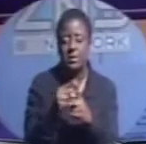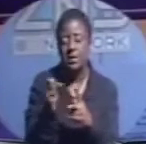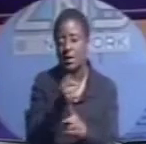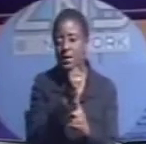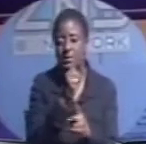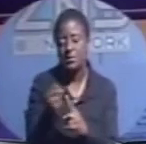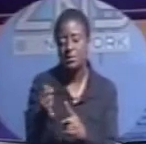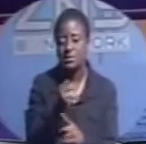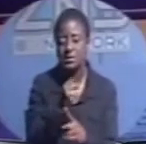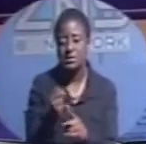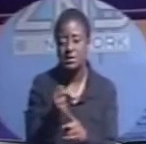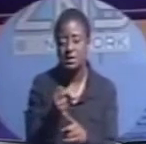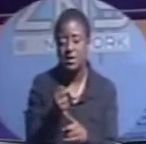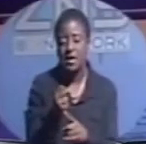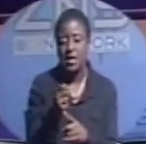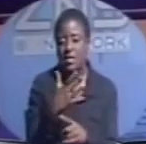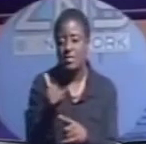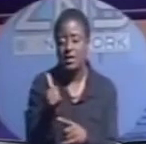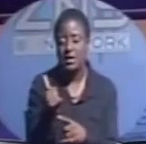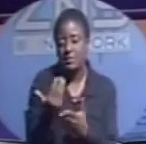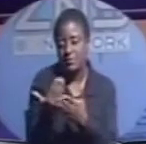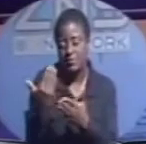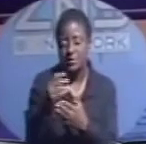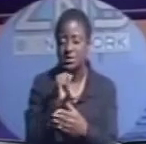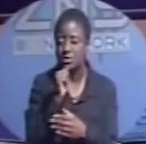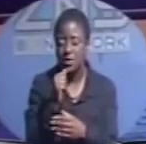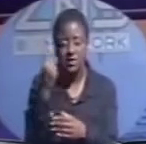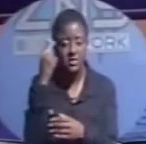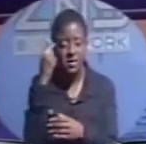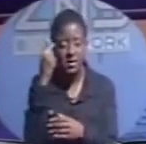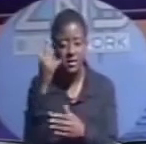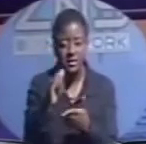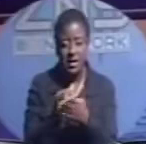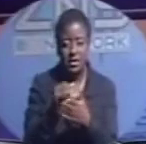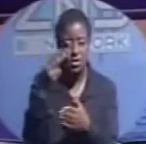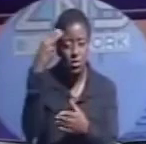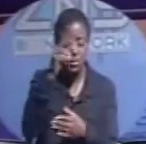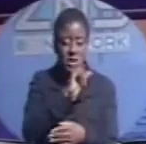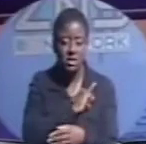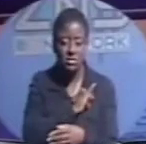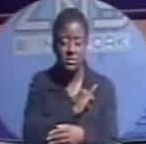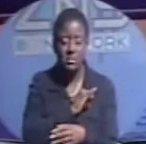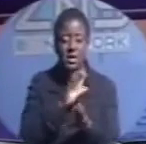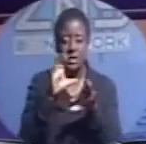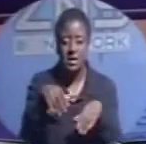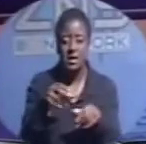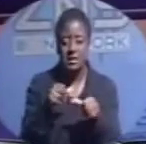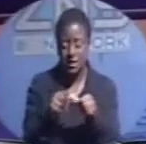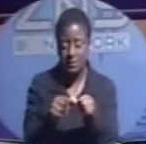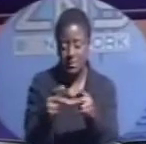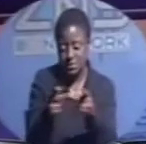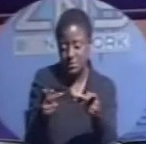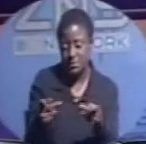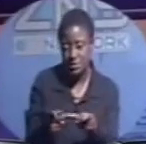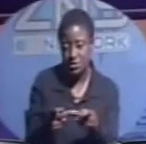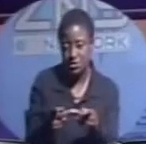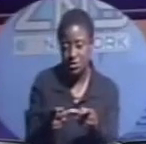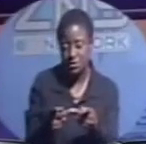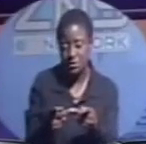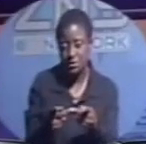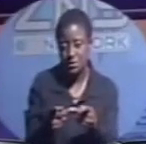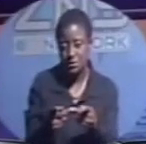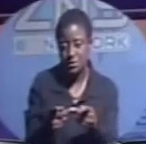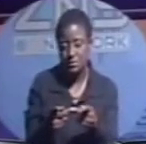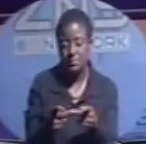was unbecoming for the former Prime Minister to retain his position with such divisive claims hanging over his head, as